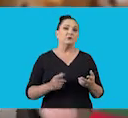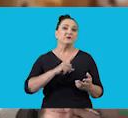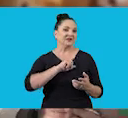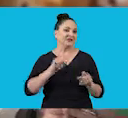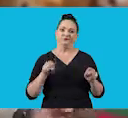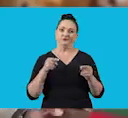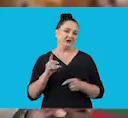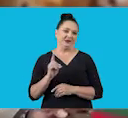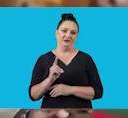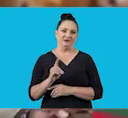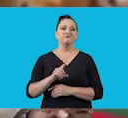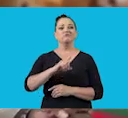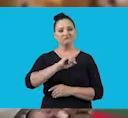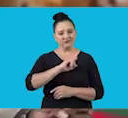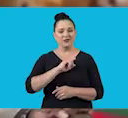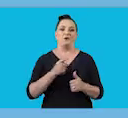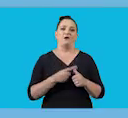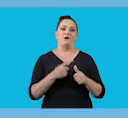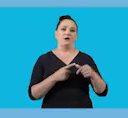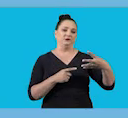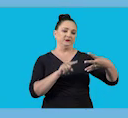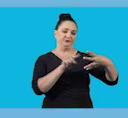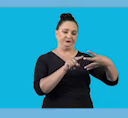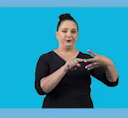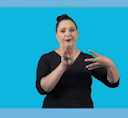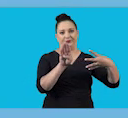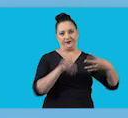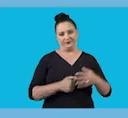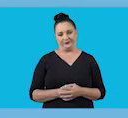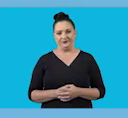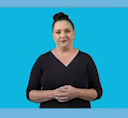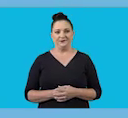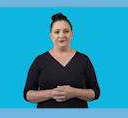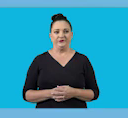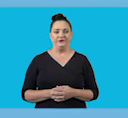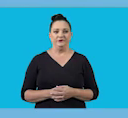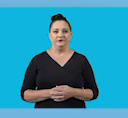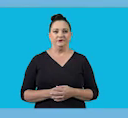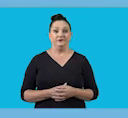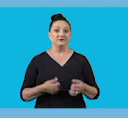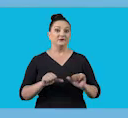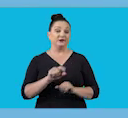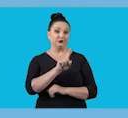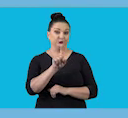packed as in a solid, so therefore it also can't be D. So therefore our answer is B.